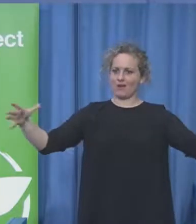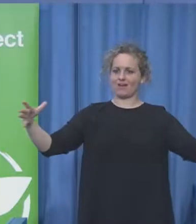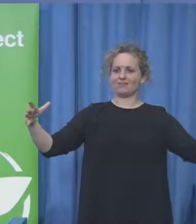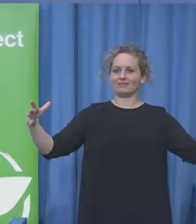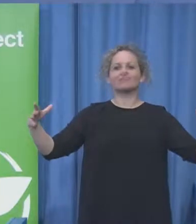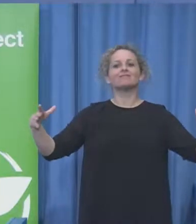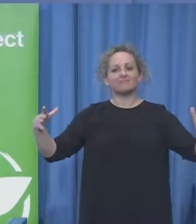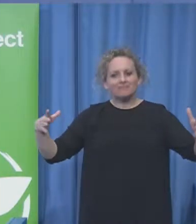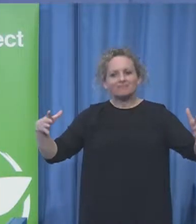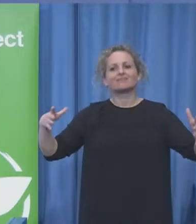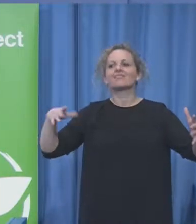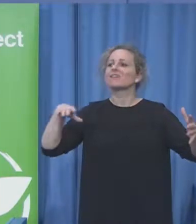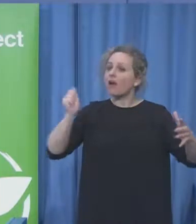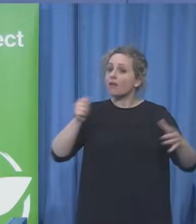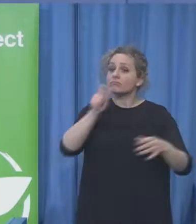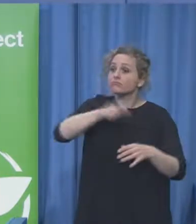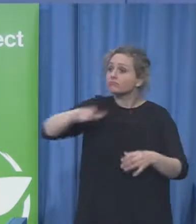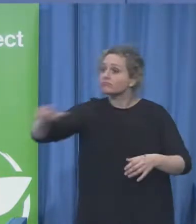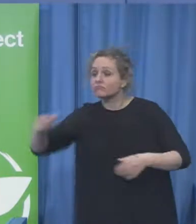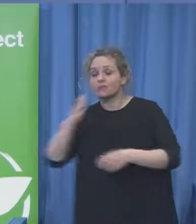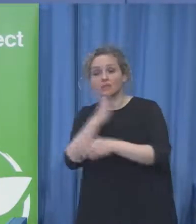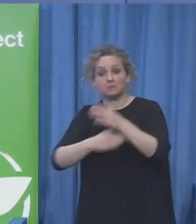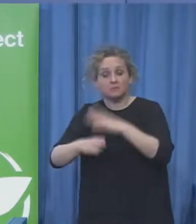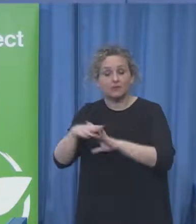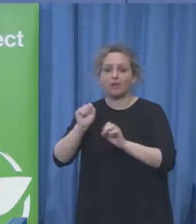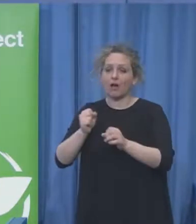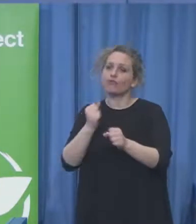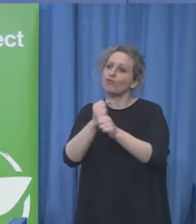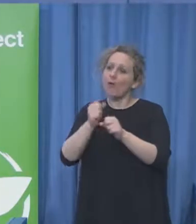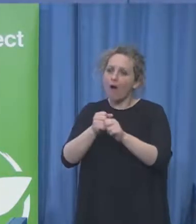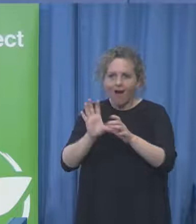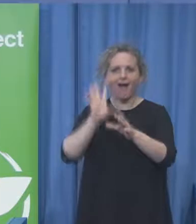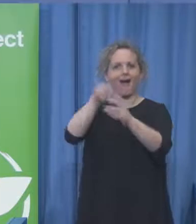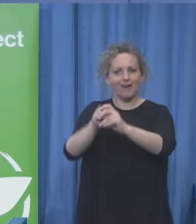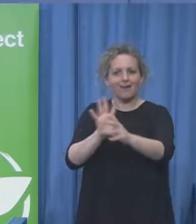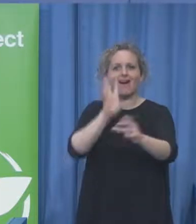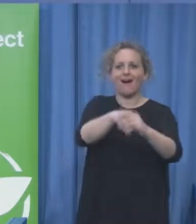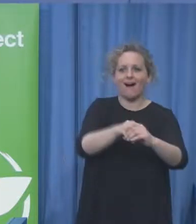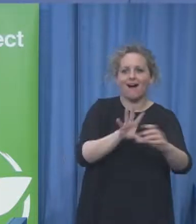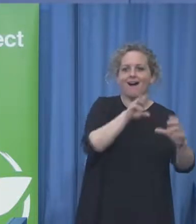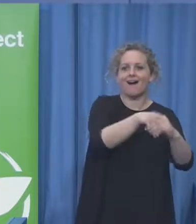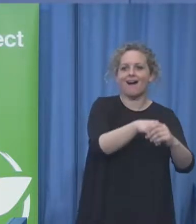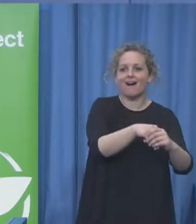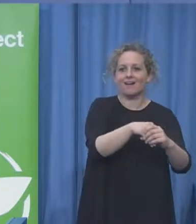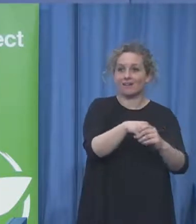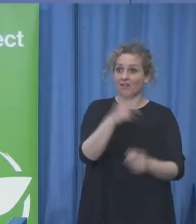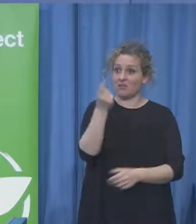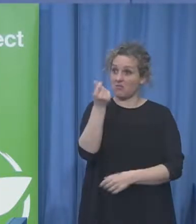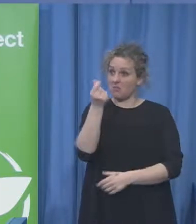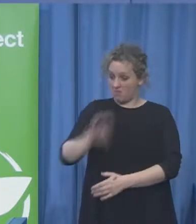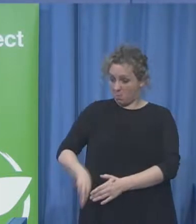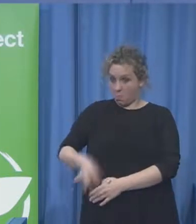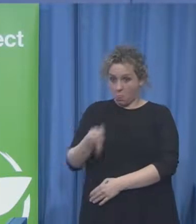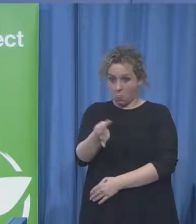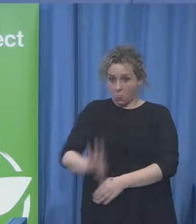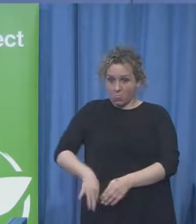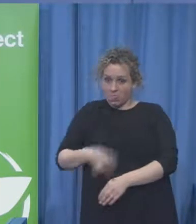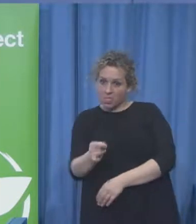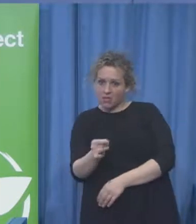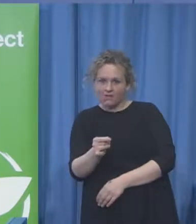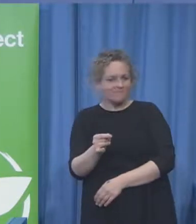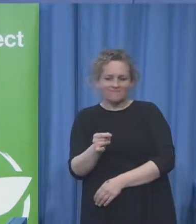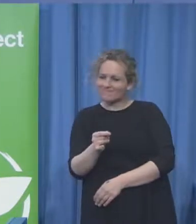practices, decent conditions of work, decent salaries, as well as the promotion and work retention of persons with